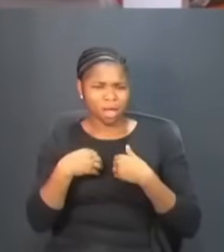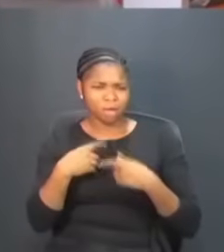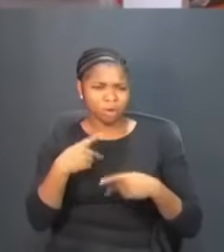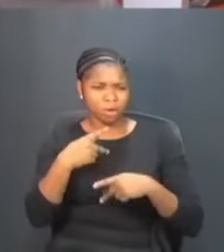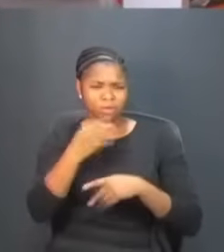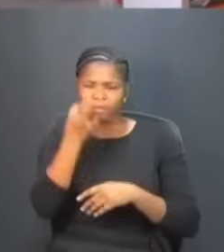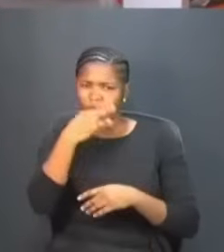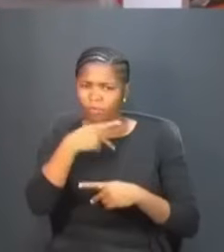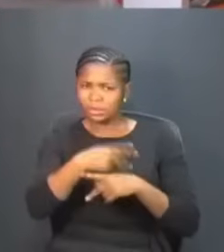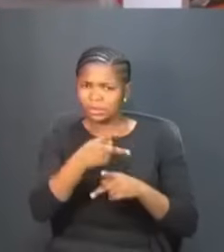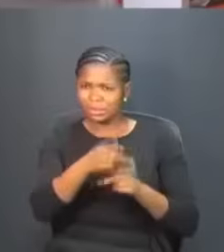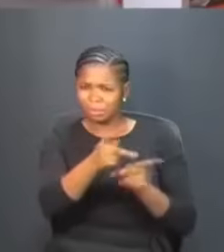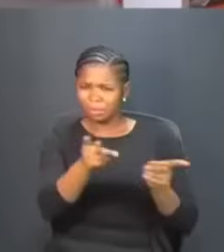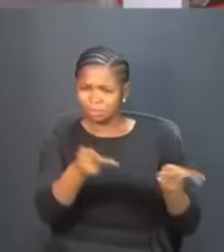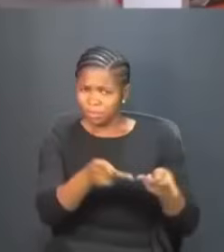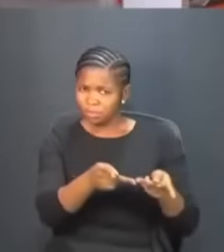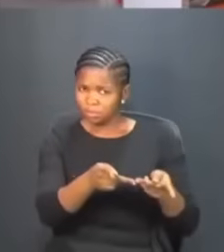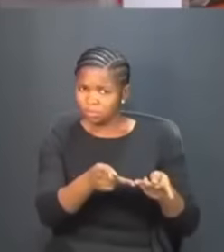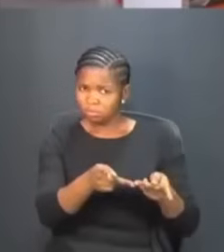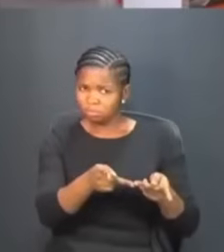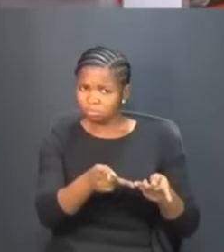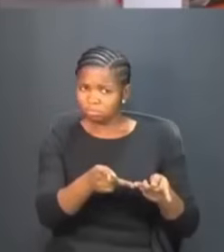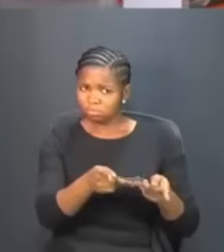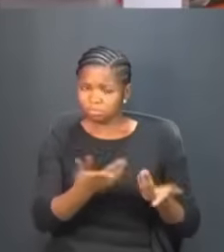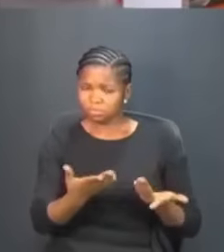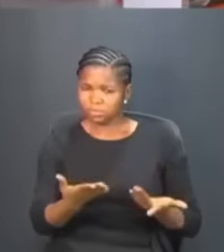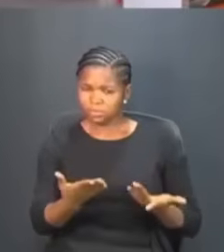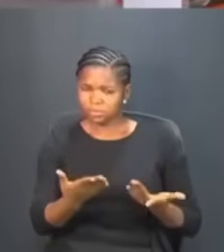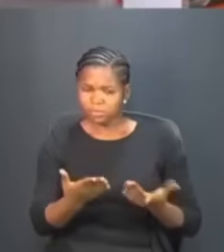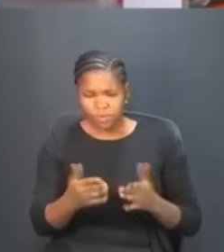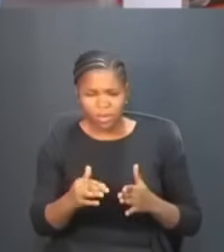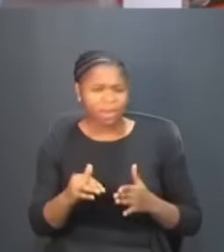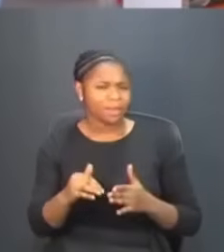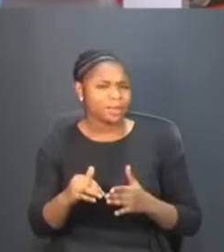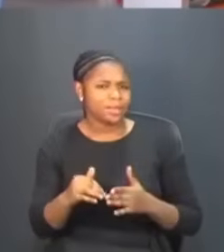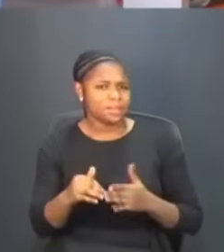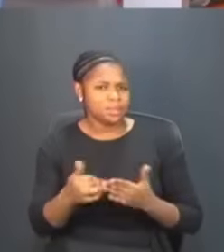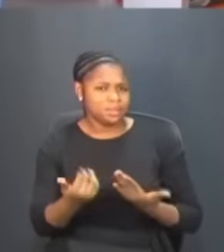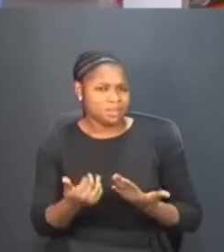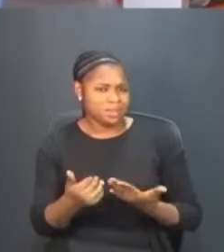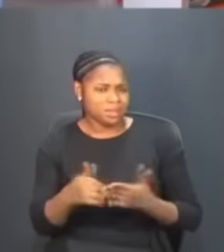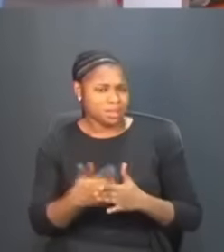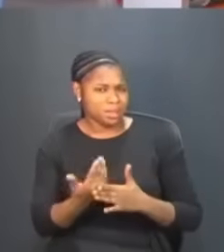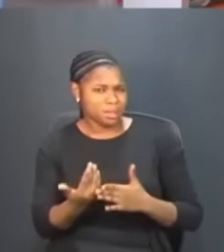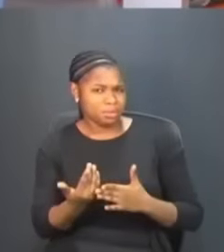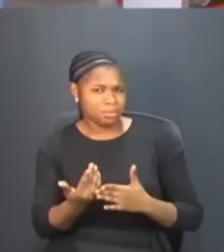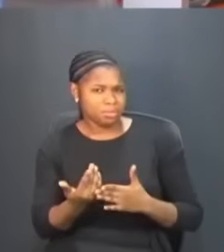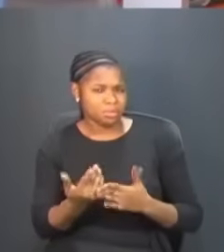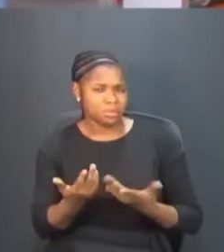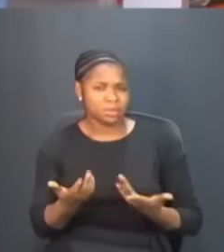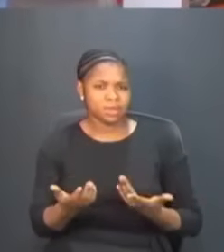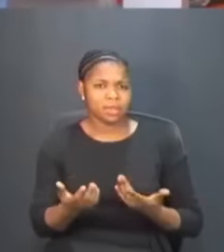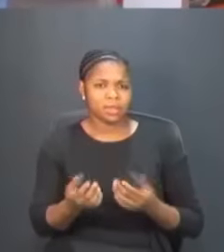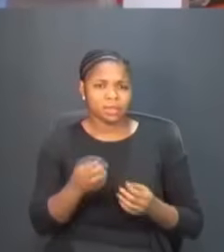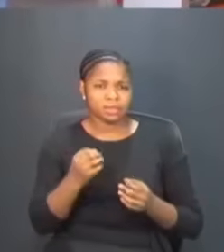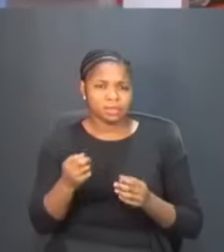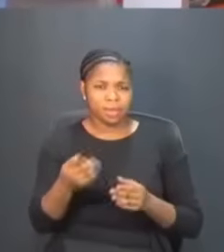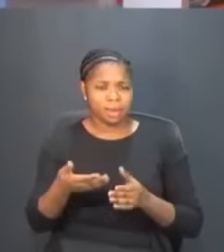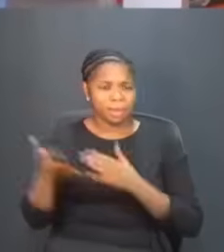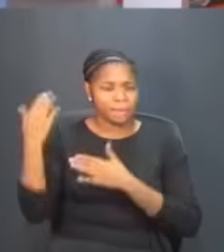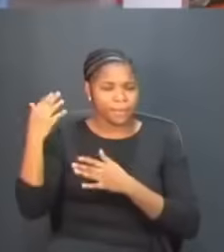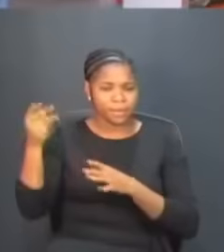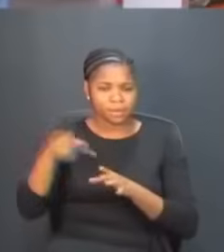if that is what actually he said. So is it the case that the then Professor